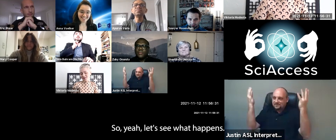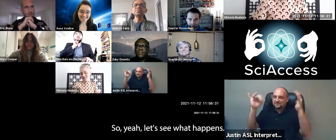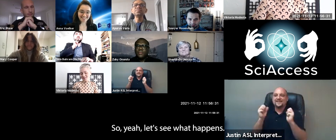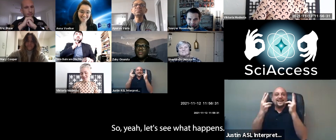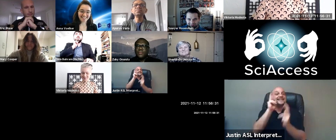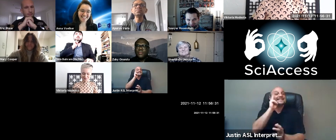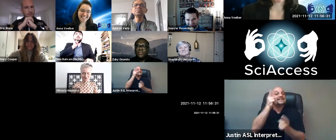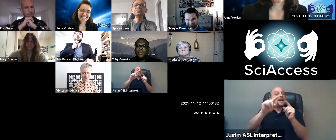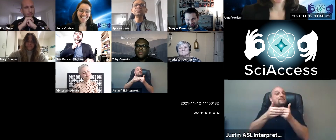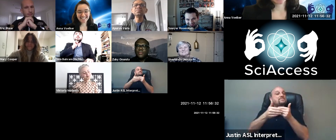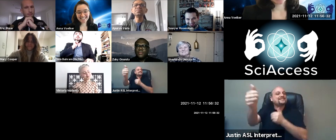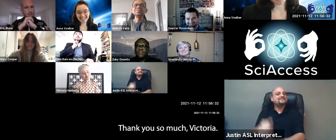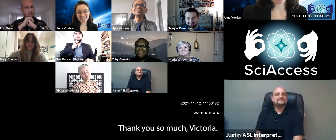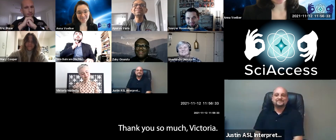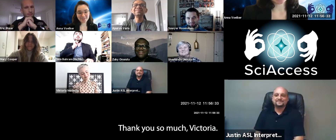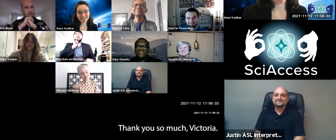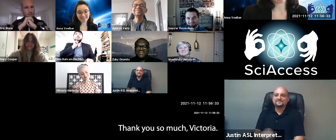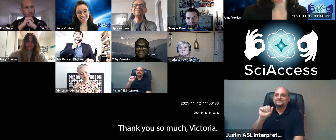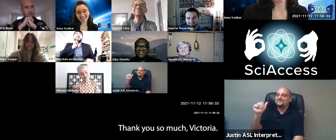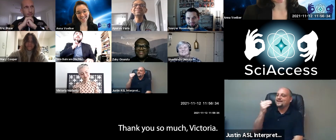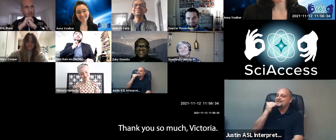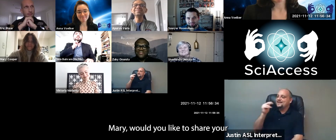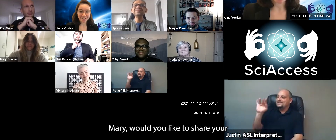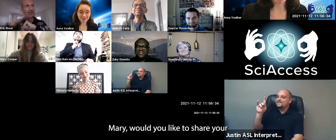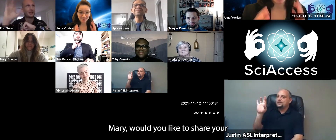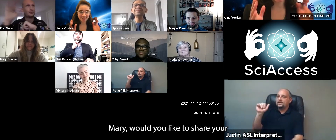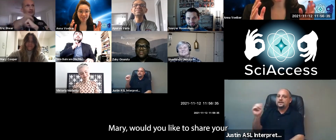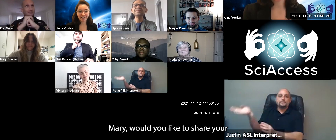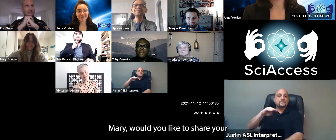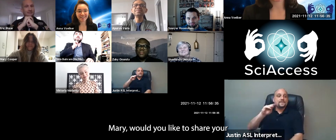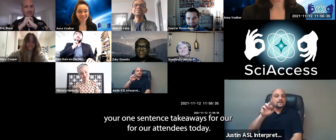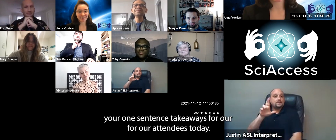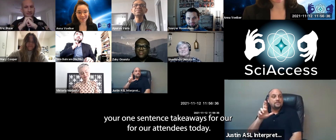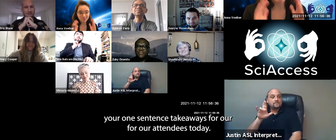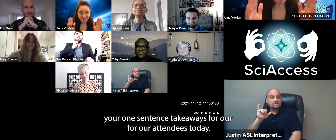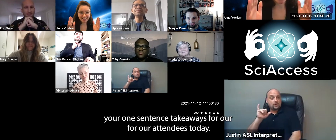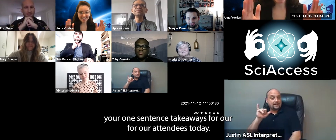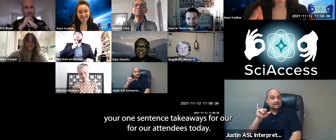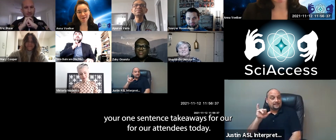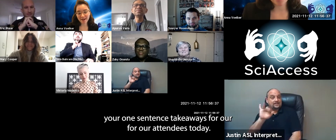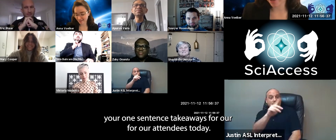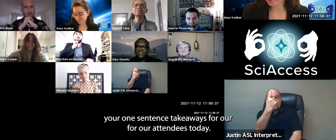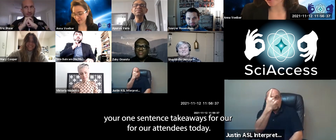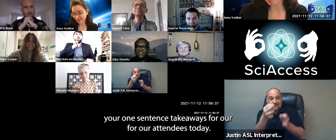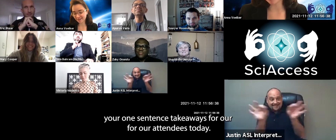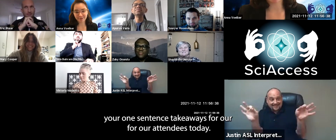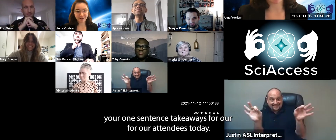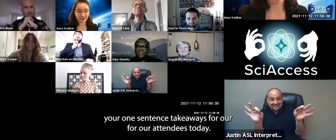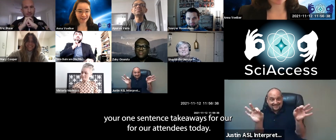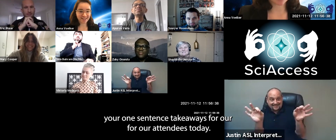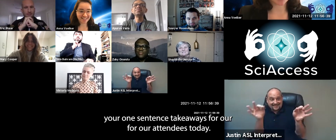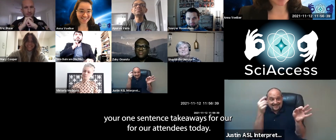what happens. Thank you so much, Victoria. Mary, would you like to share your one sentence takeaways for